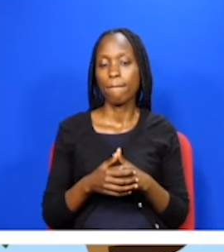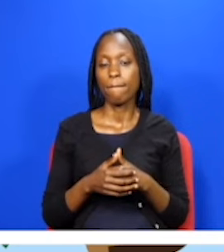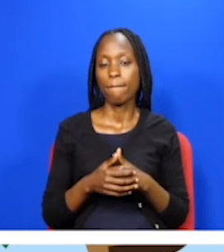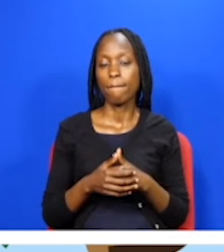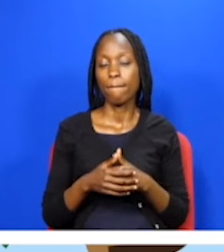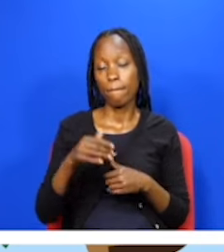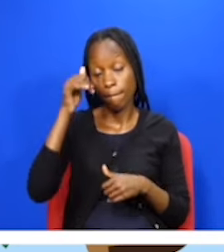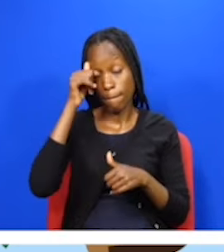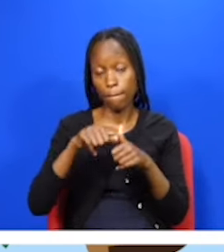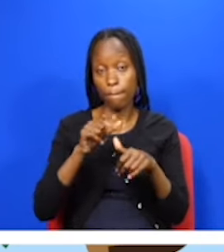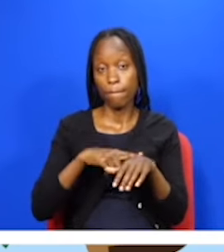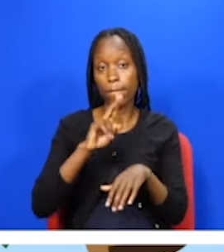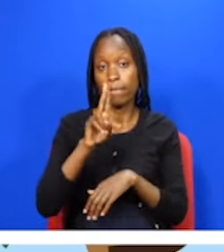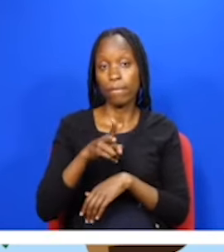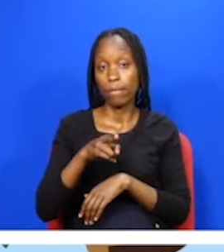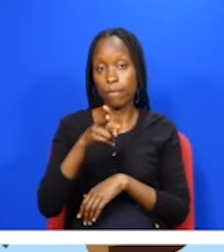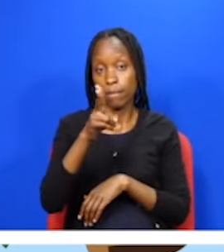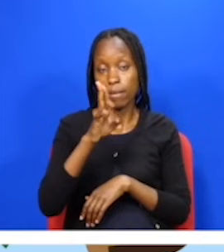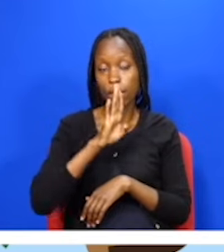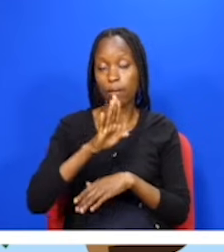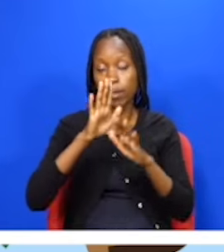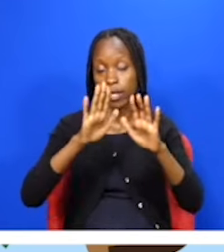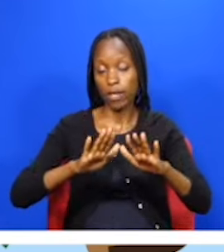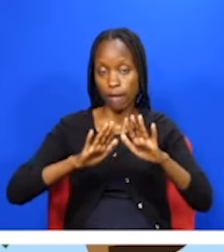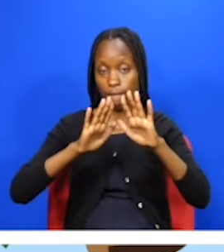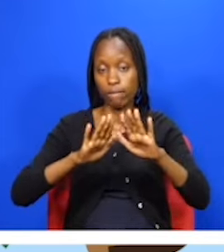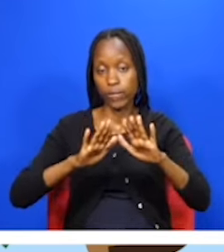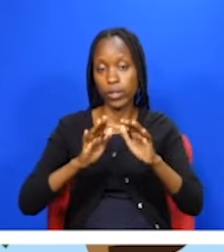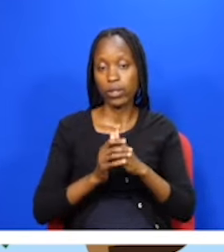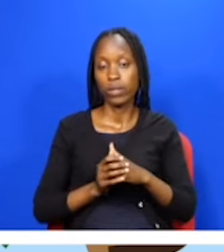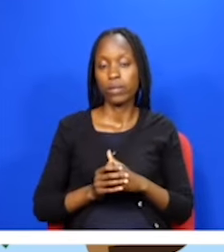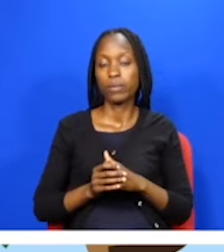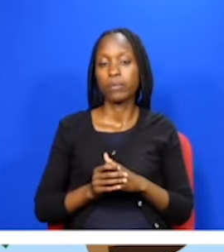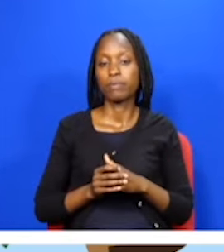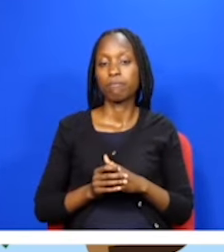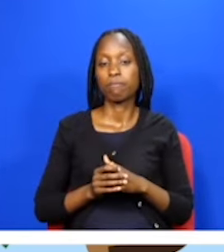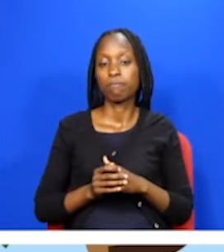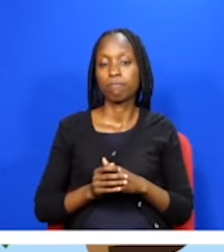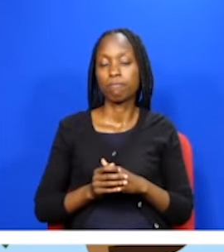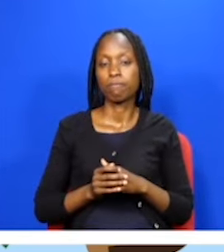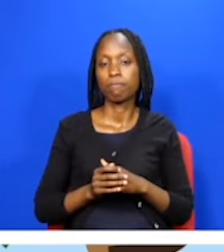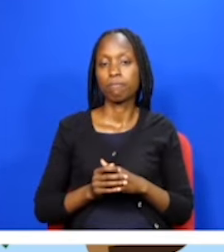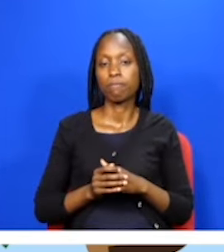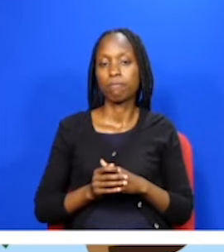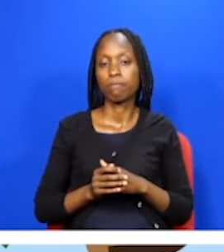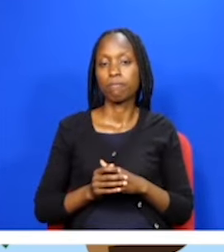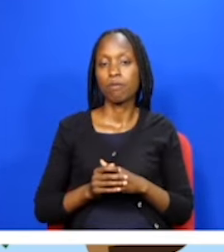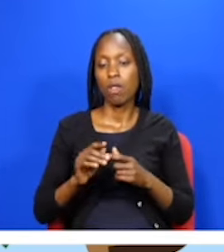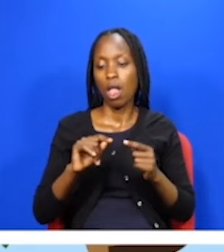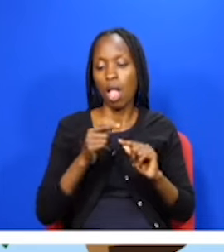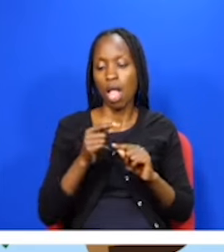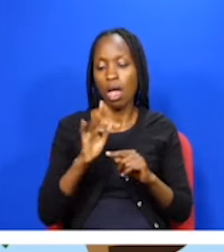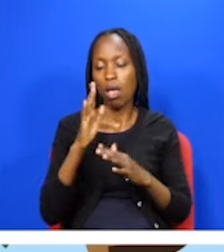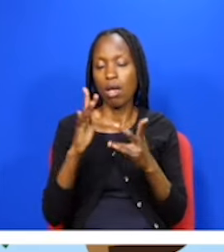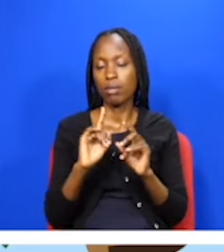using your scissors, to be very careful. Don't cut those little tiny fingers. We need them to go and